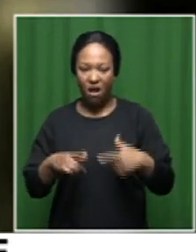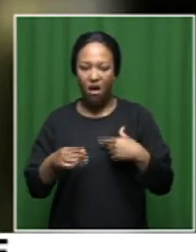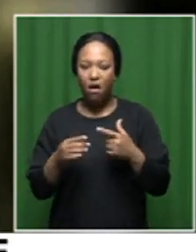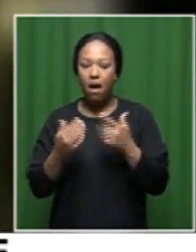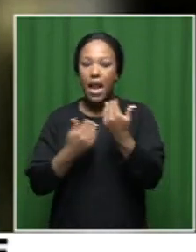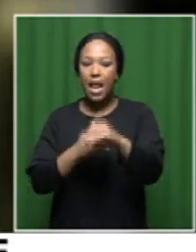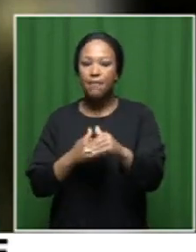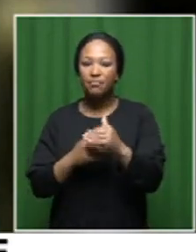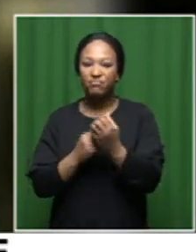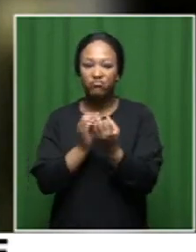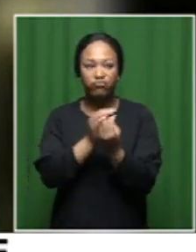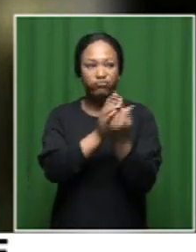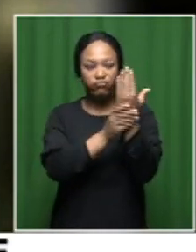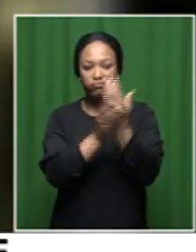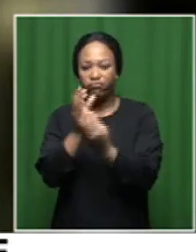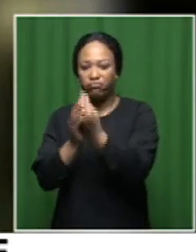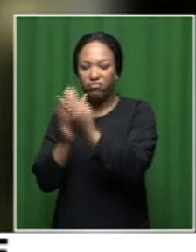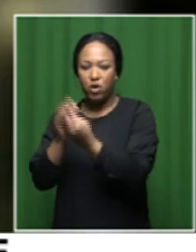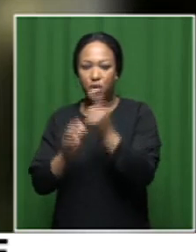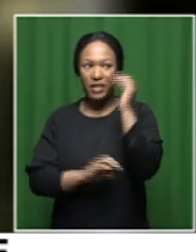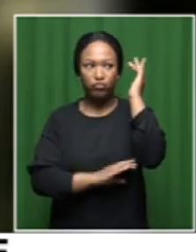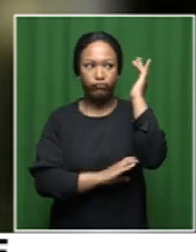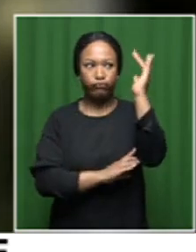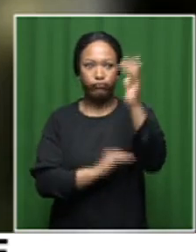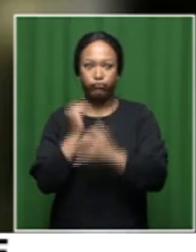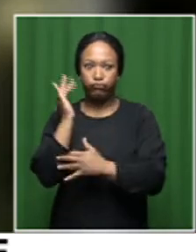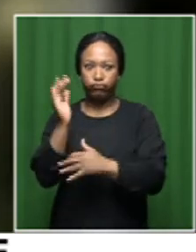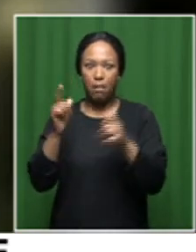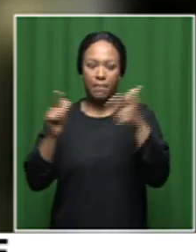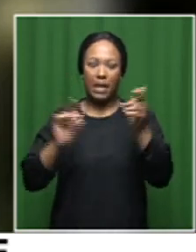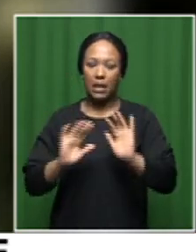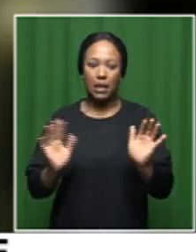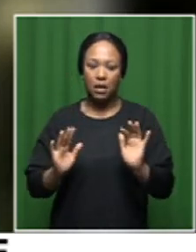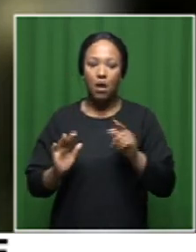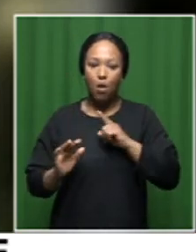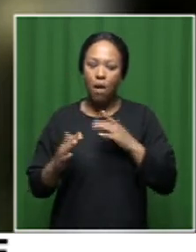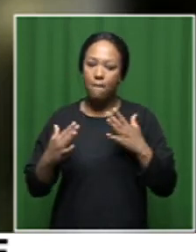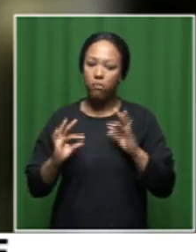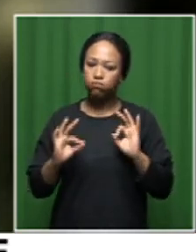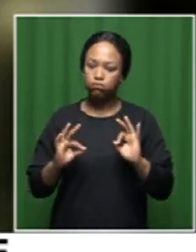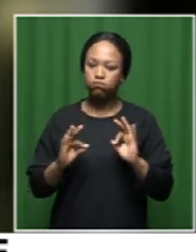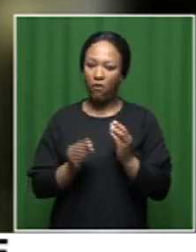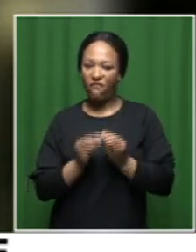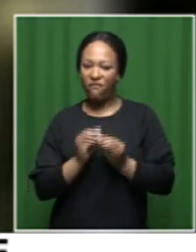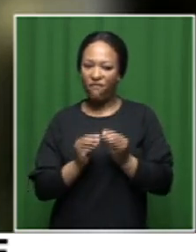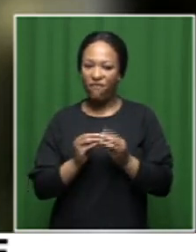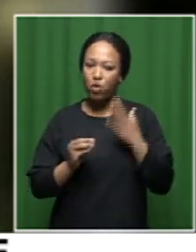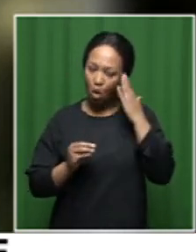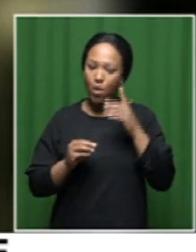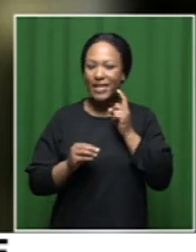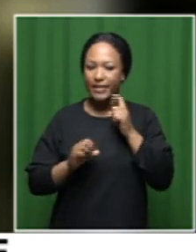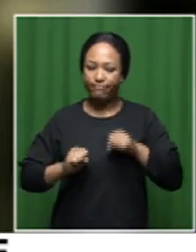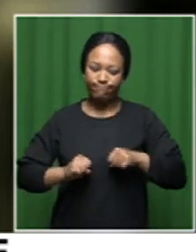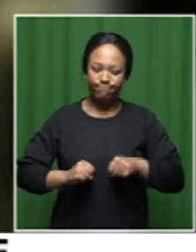have, limiting the number of large trees that you have in the property to make sure that it's much more low maintenance and easier for people to look